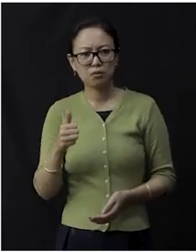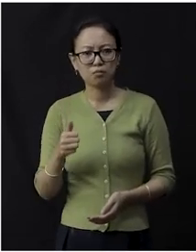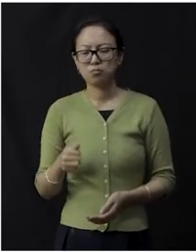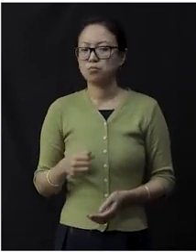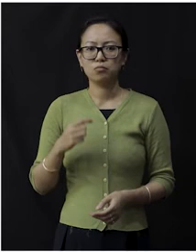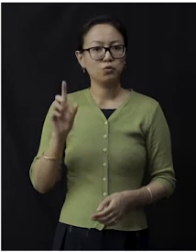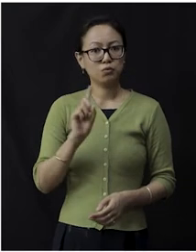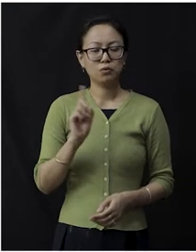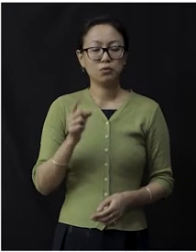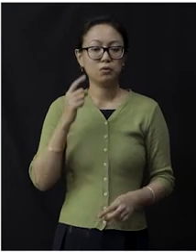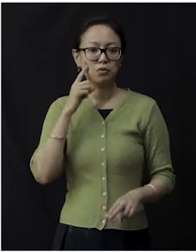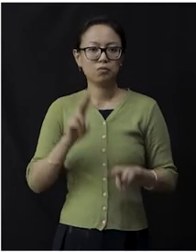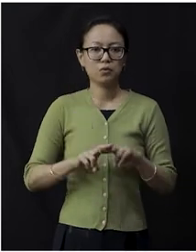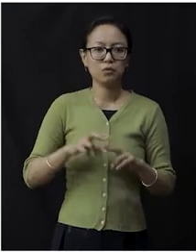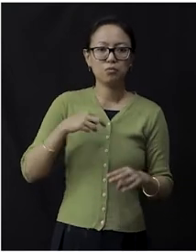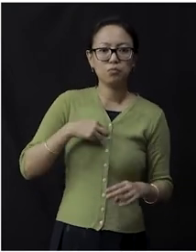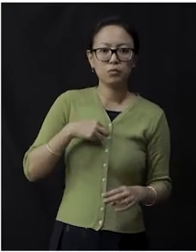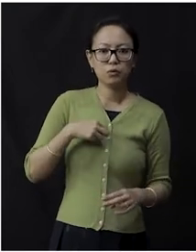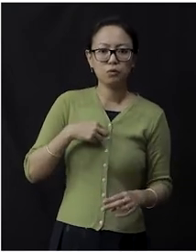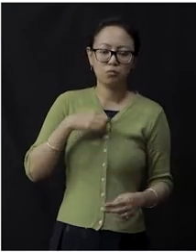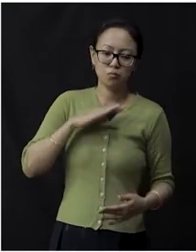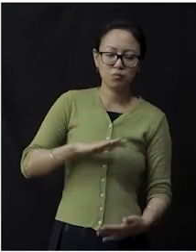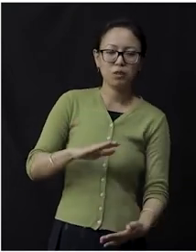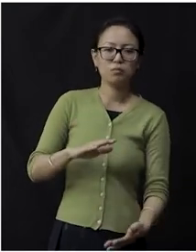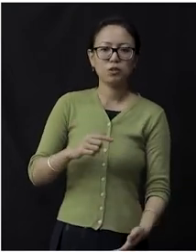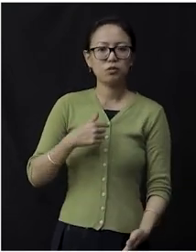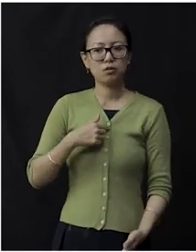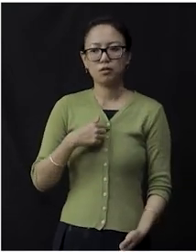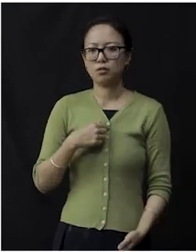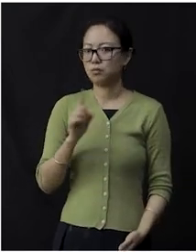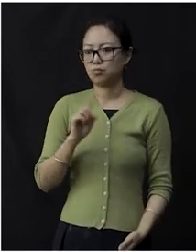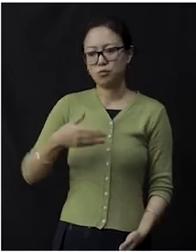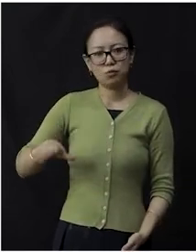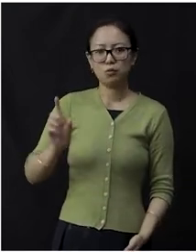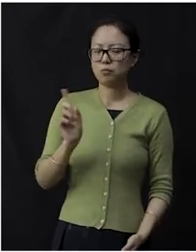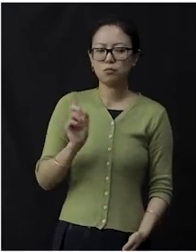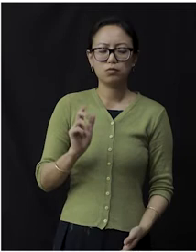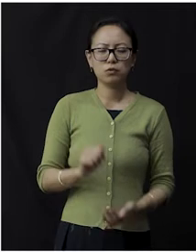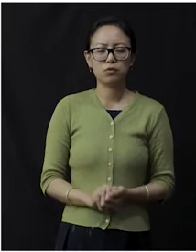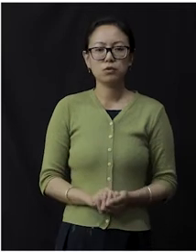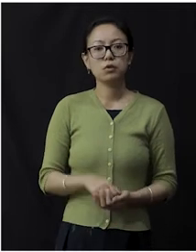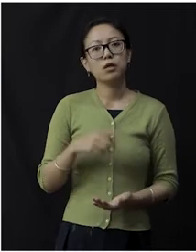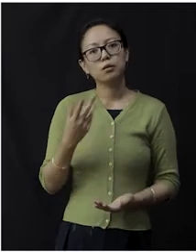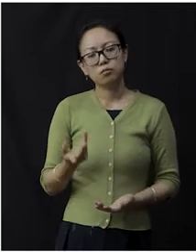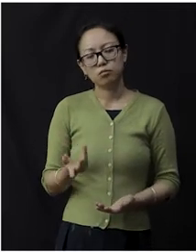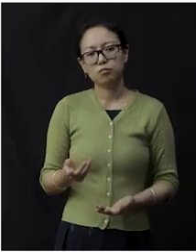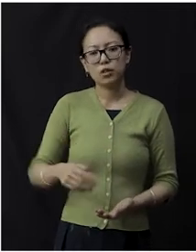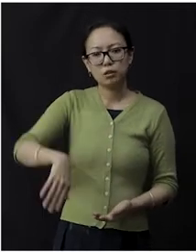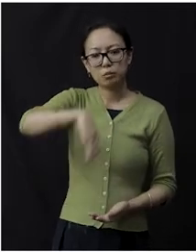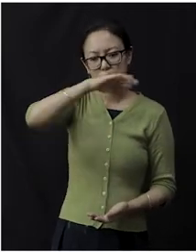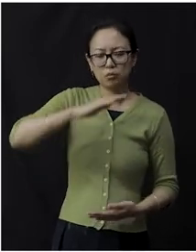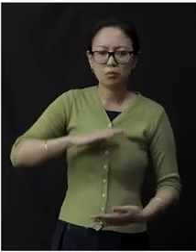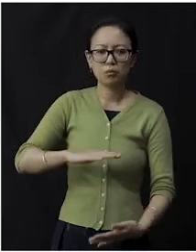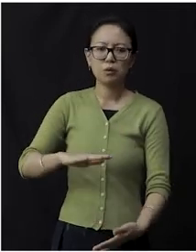go. But baby is a baby and he really has no idea about what is going